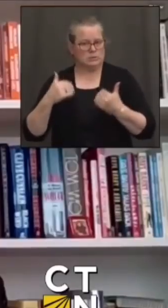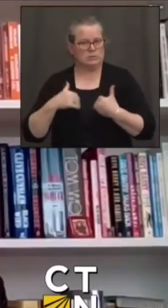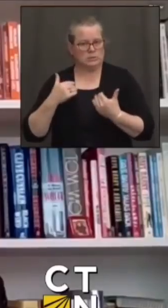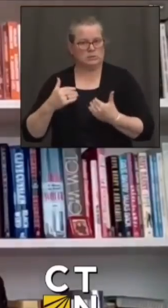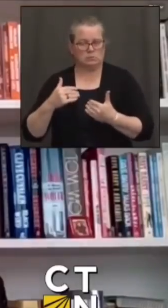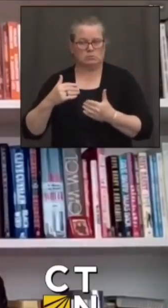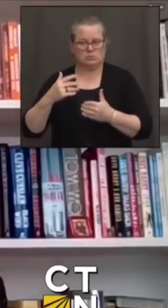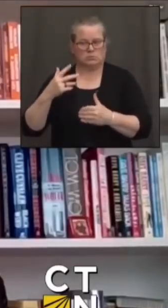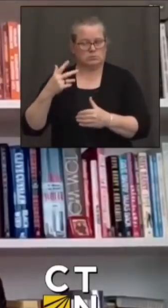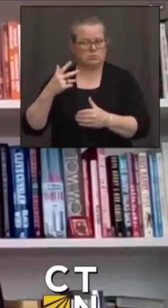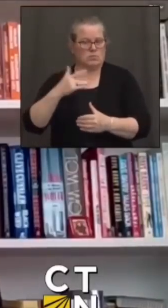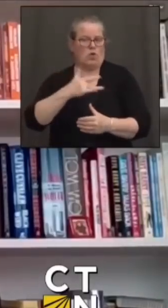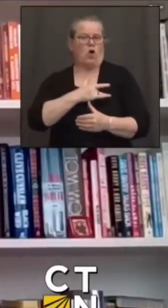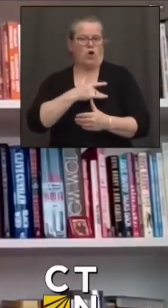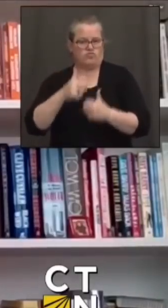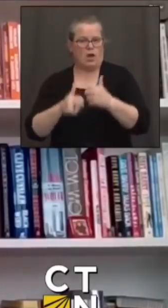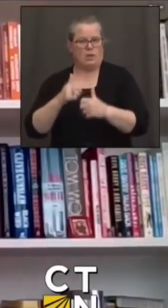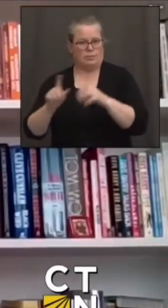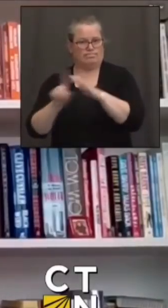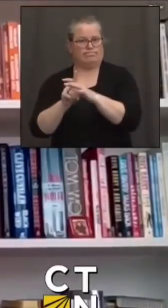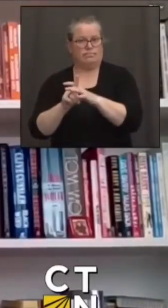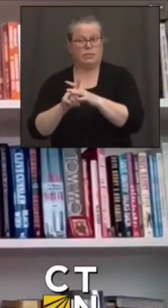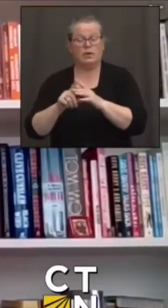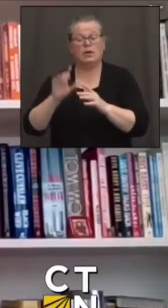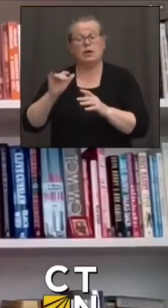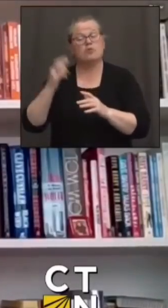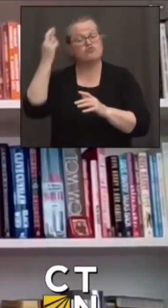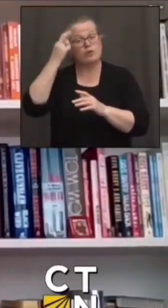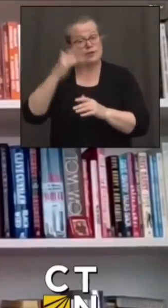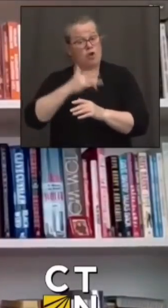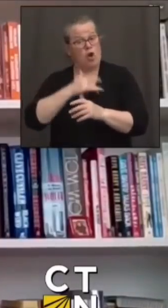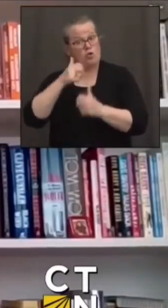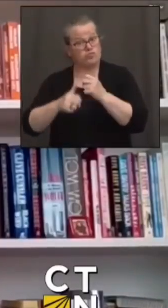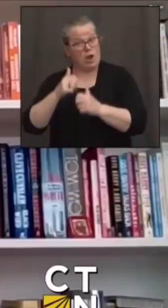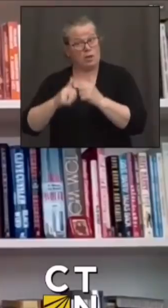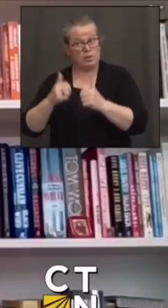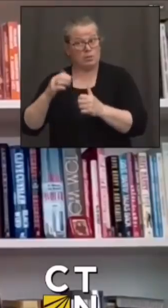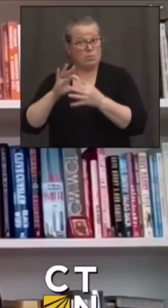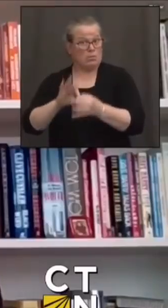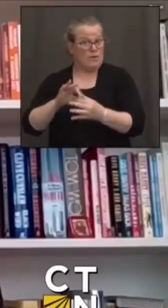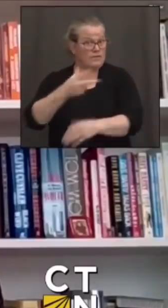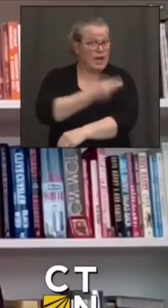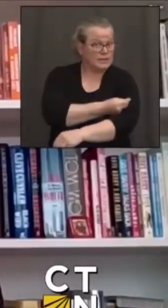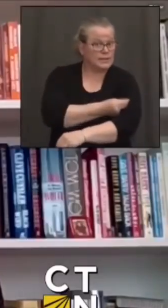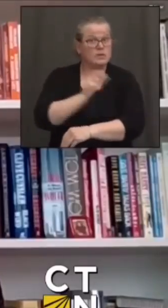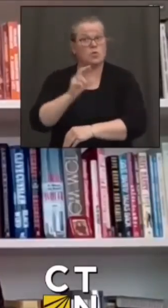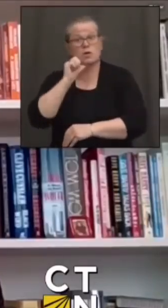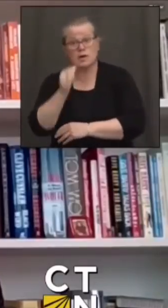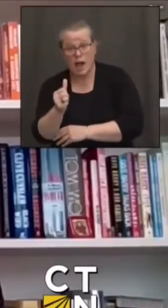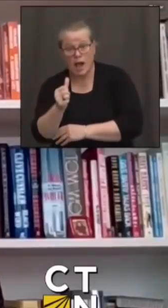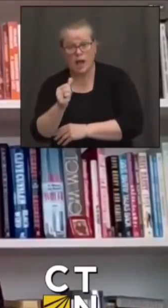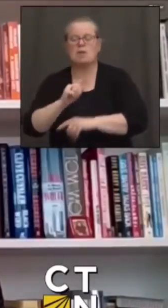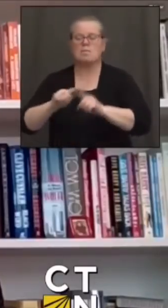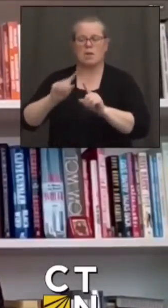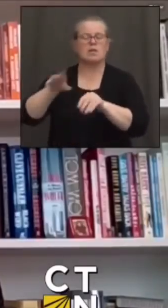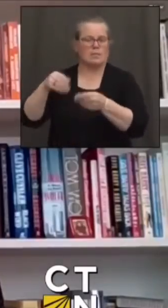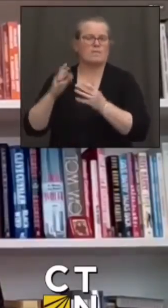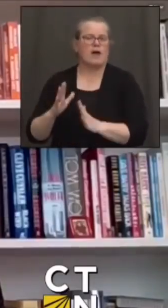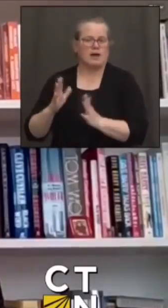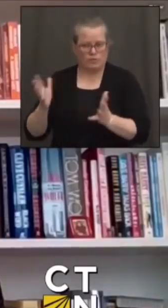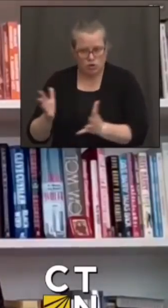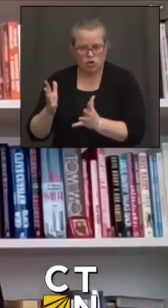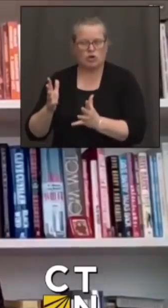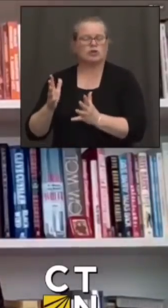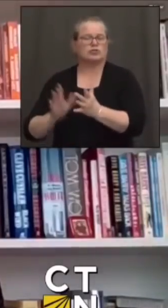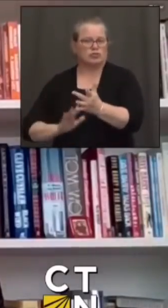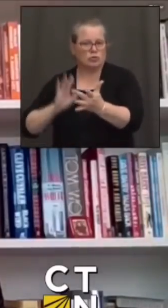are vaccine related or not, but we have encouraged the providers to reach out and share the information with